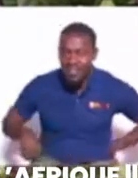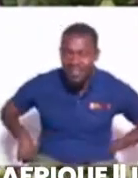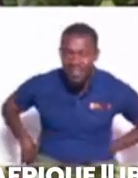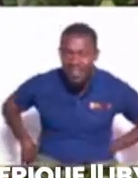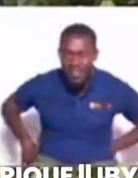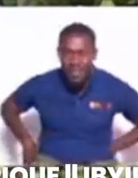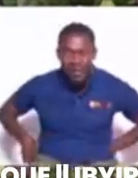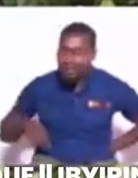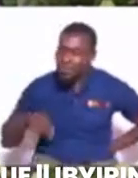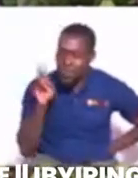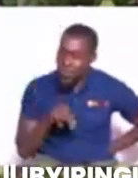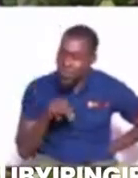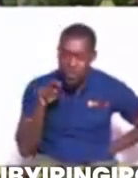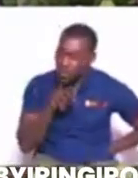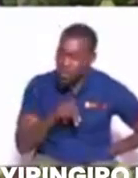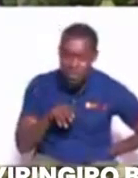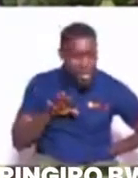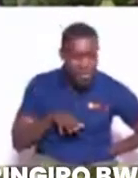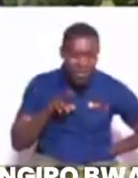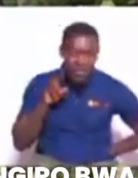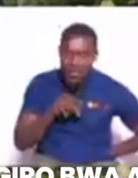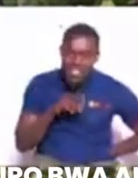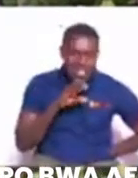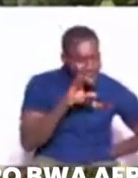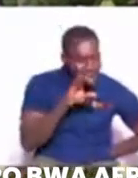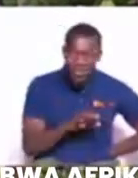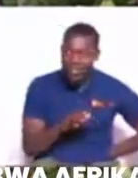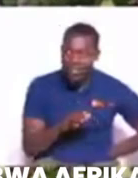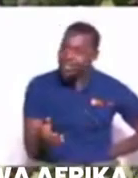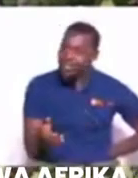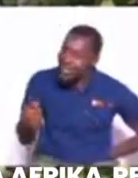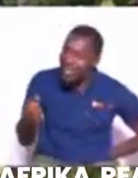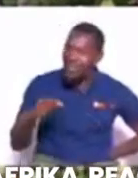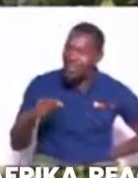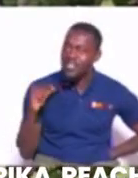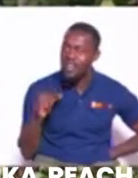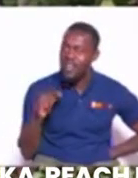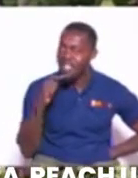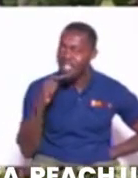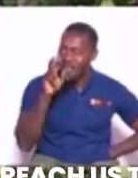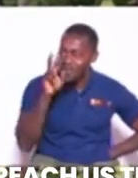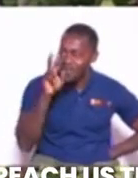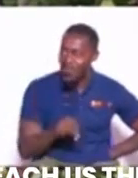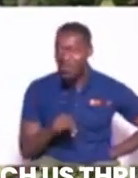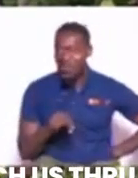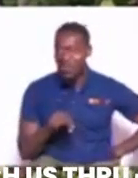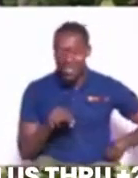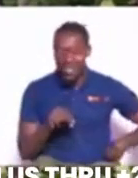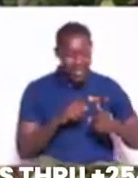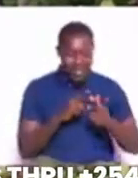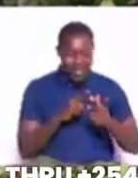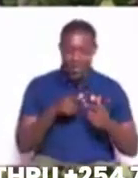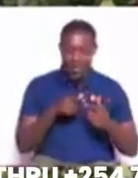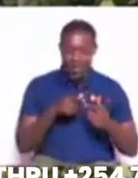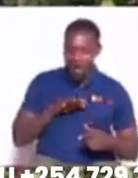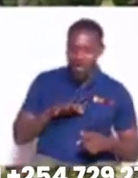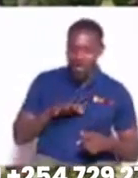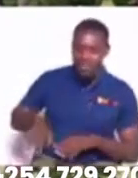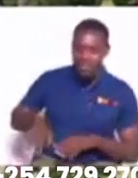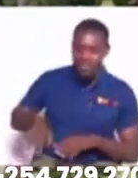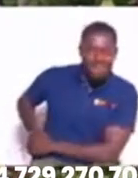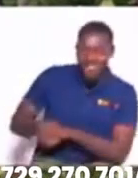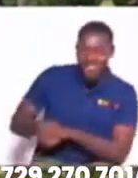No, mama. Son, open your fingers. No, mama. She took her hand and began to open the